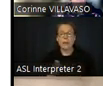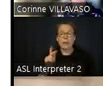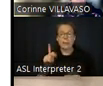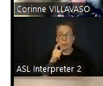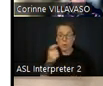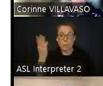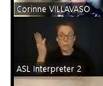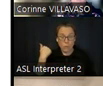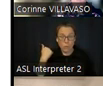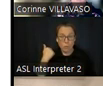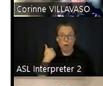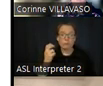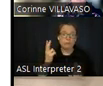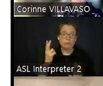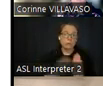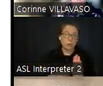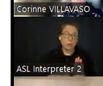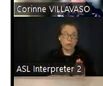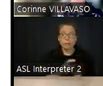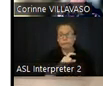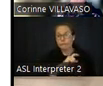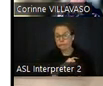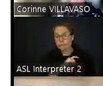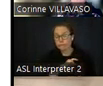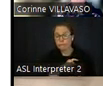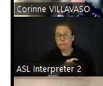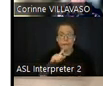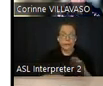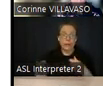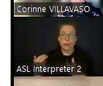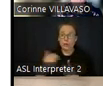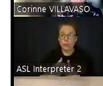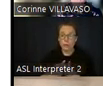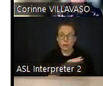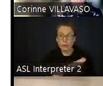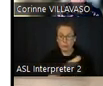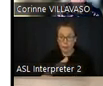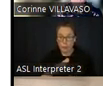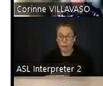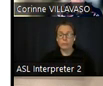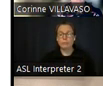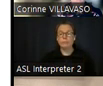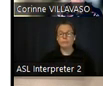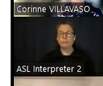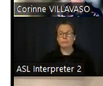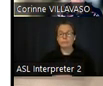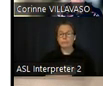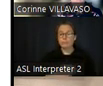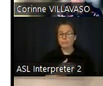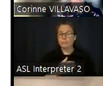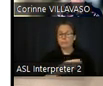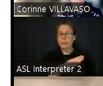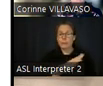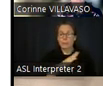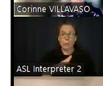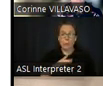by a law enforcement agency are not eligible for service on the board. And then board members cannot be members of any